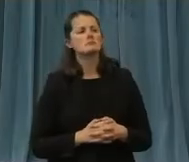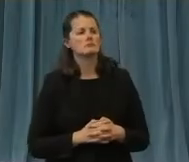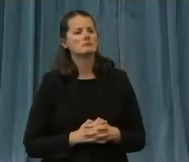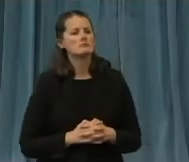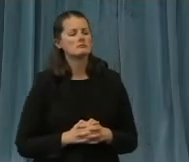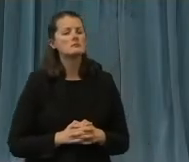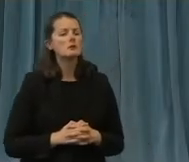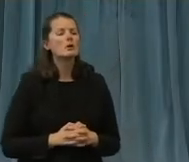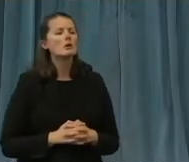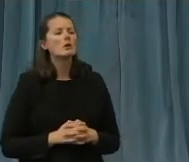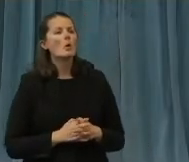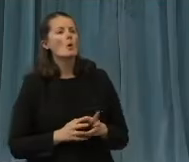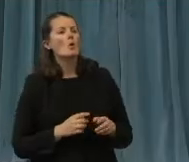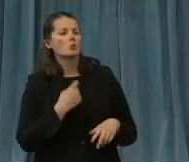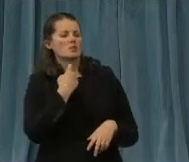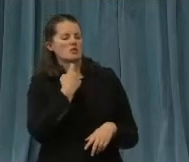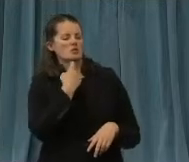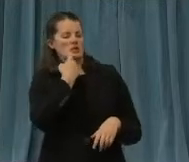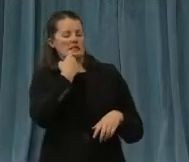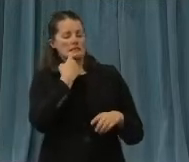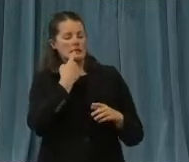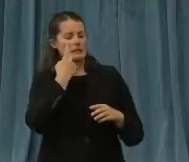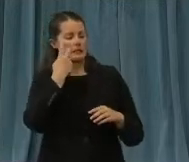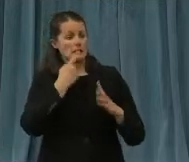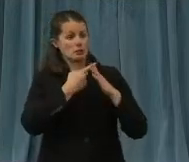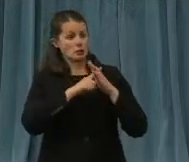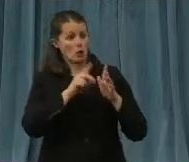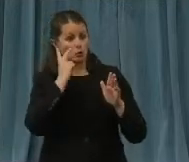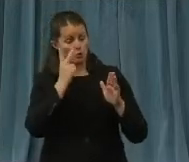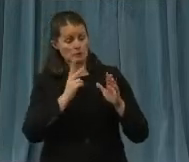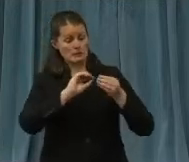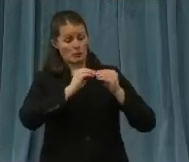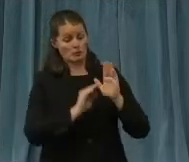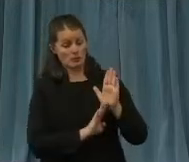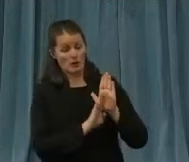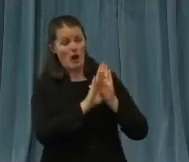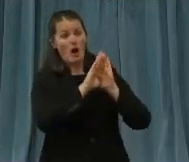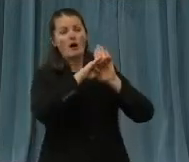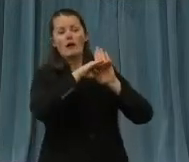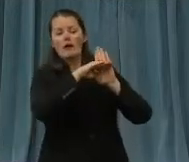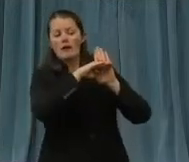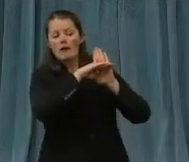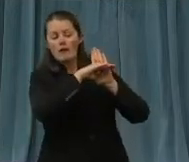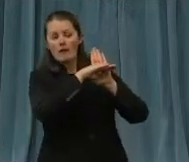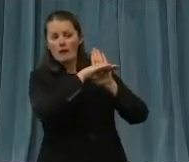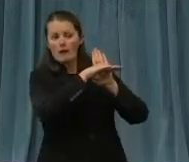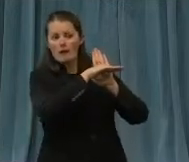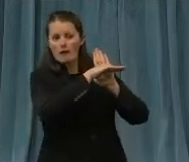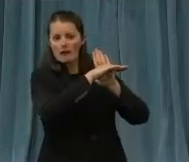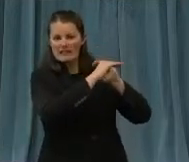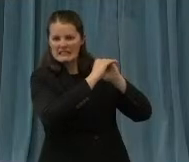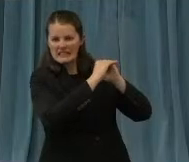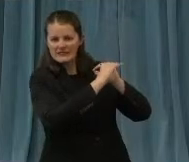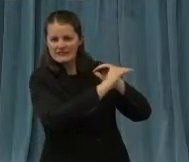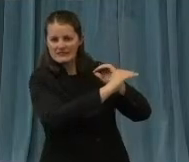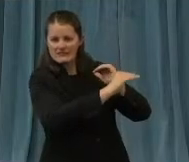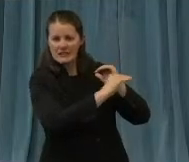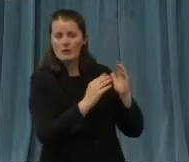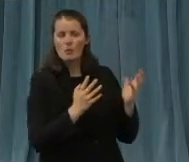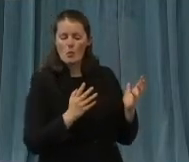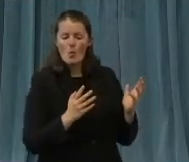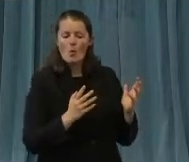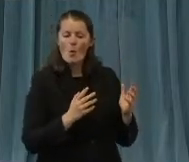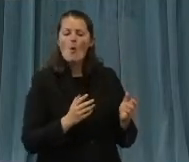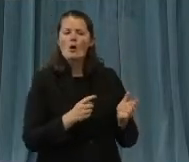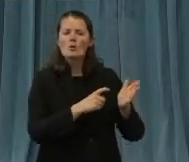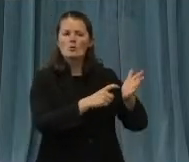see data to substantiate a plateau. It took us quite a while of daily monitoring to even be comfortable to say